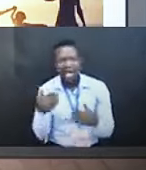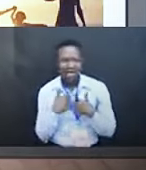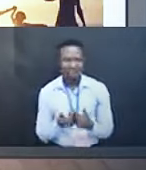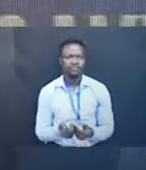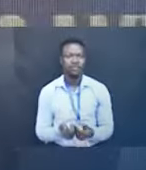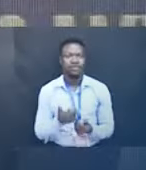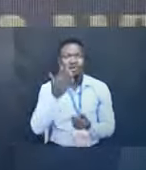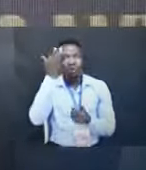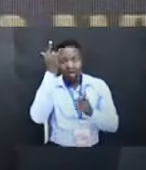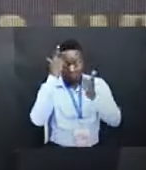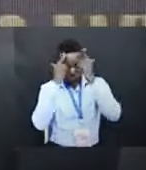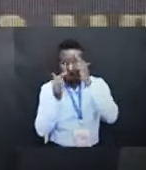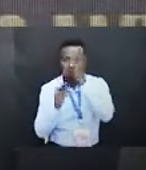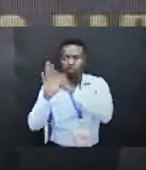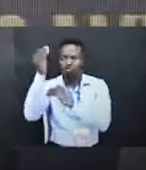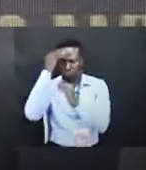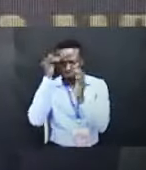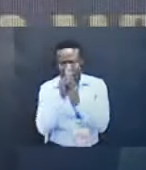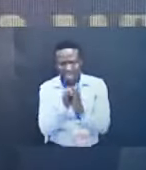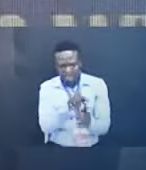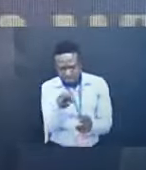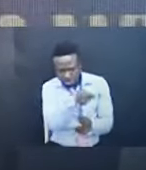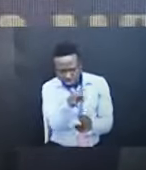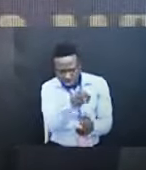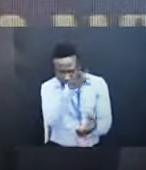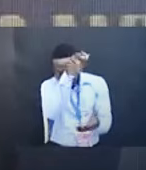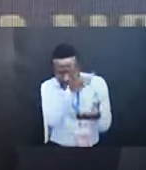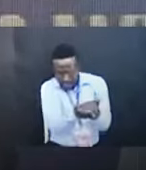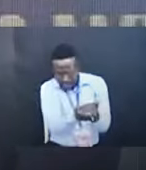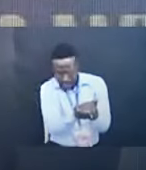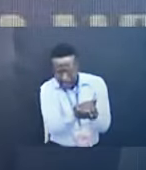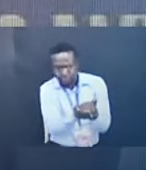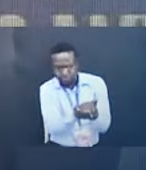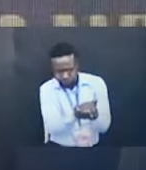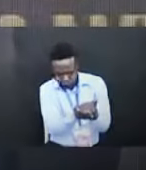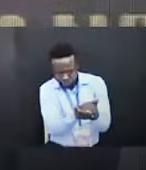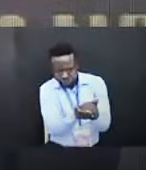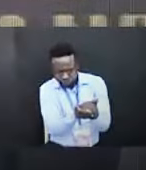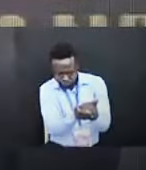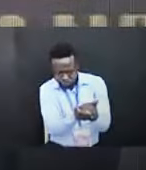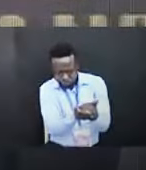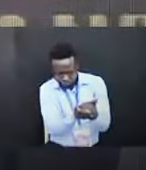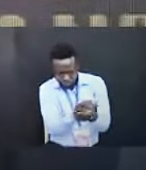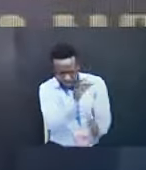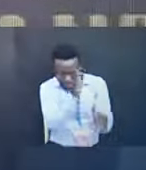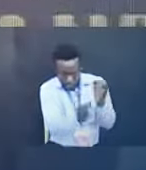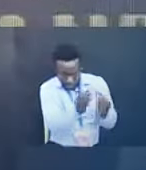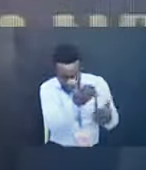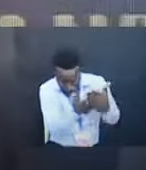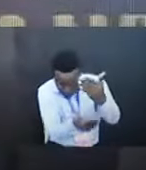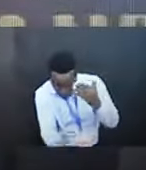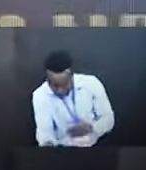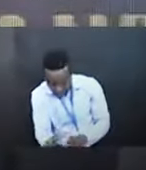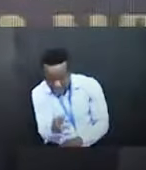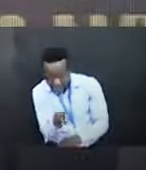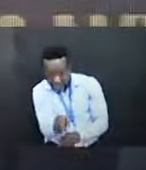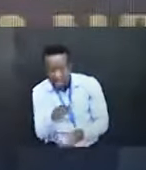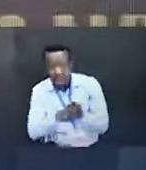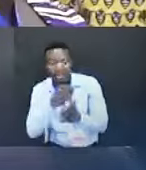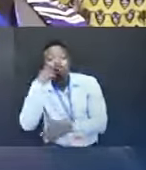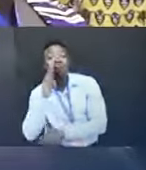hands, this child that is going to come out of the union who is not going to be an arm robber. It shouldn't